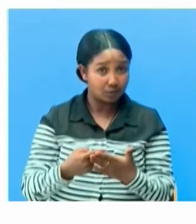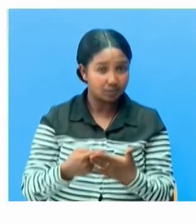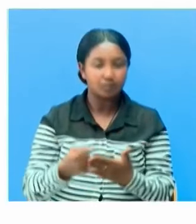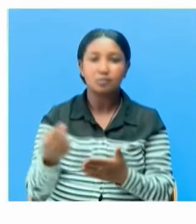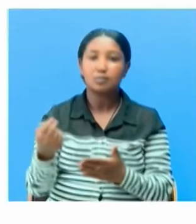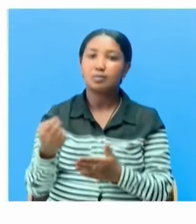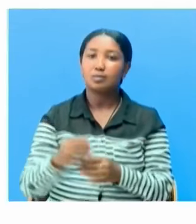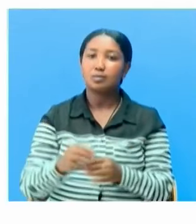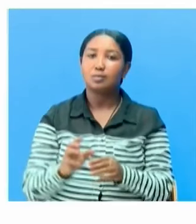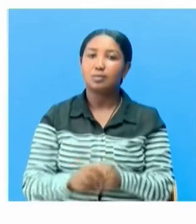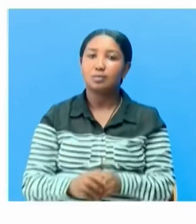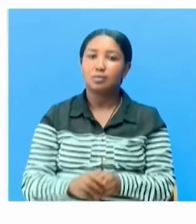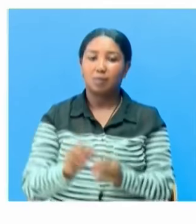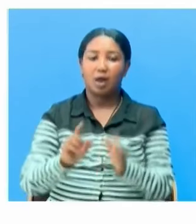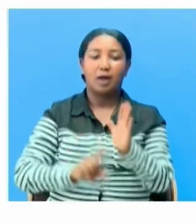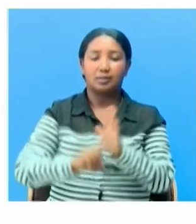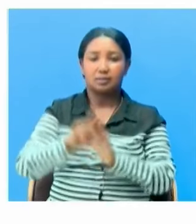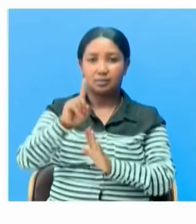About height.